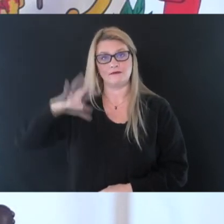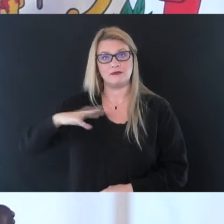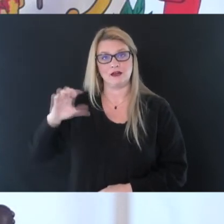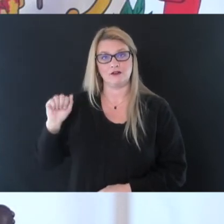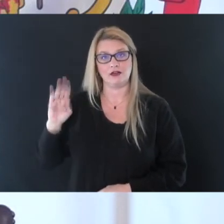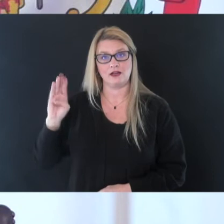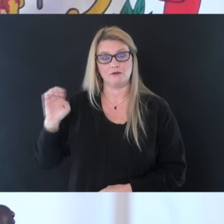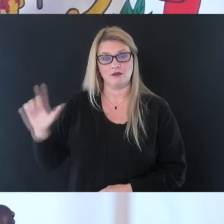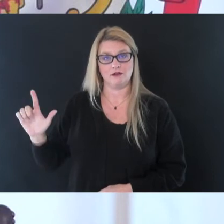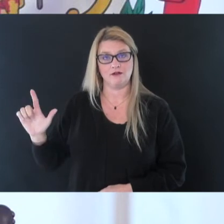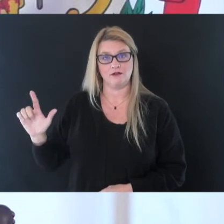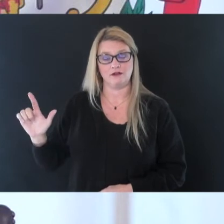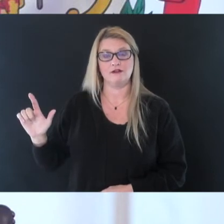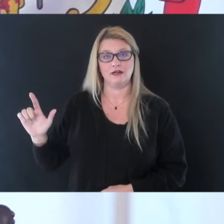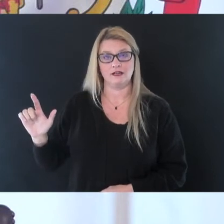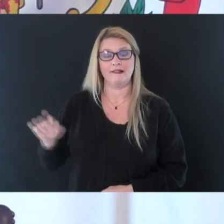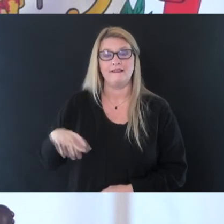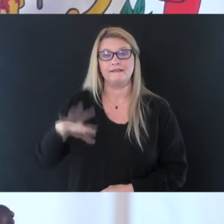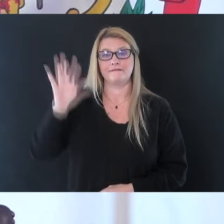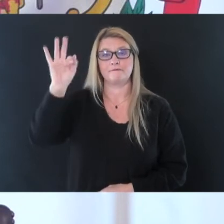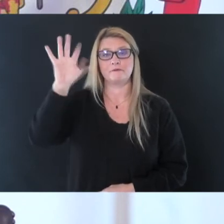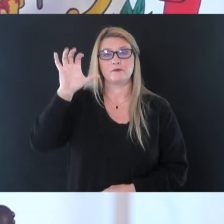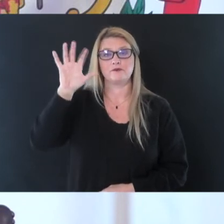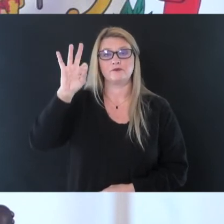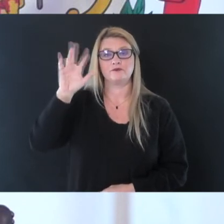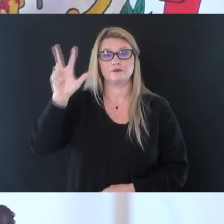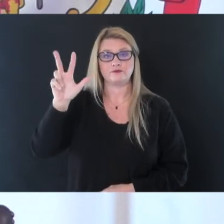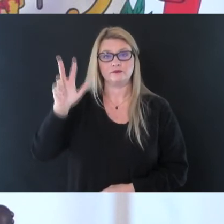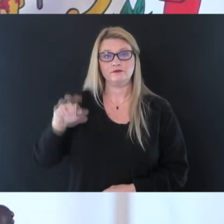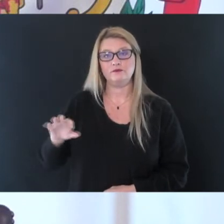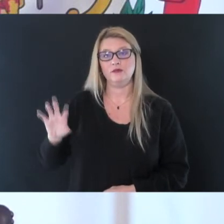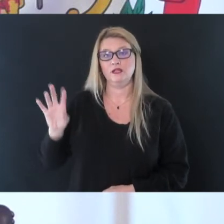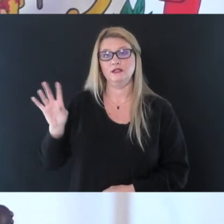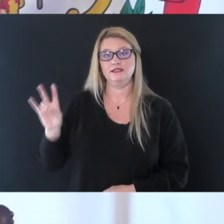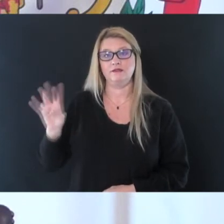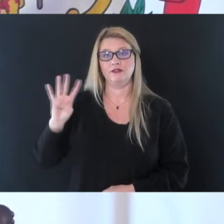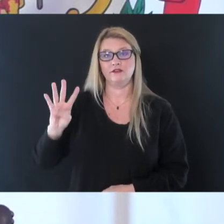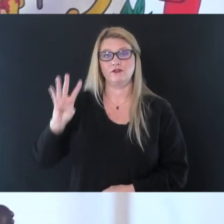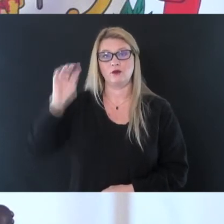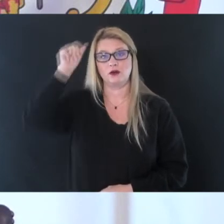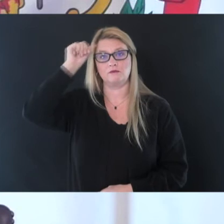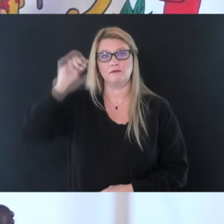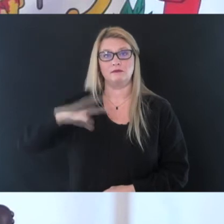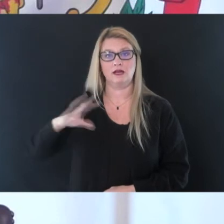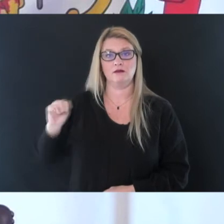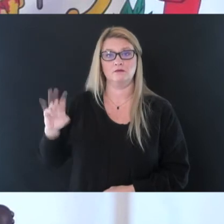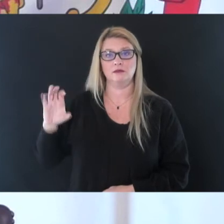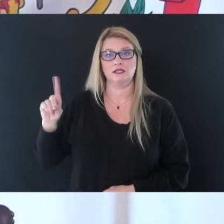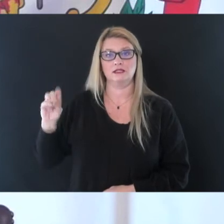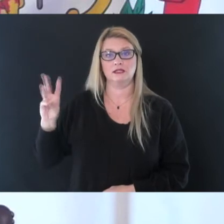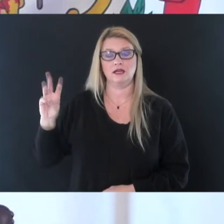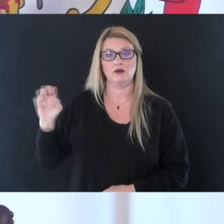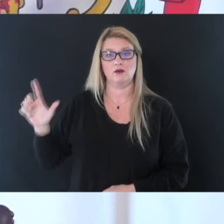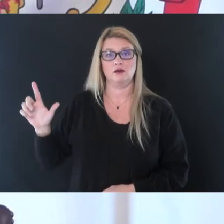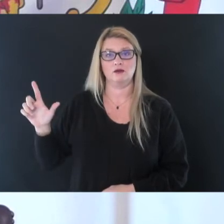Cabell County. Our 1993rd death is a 74-year-old male from McDowell County.